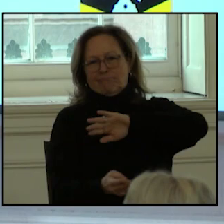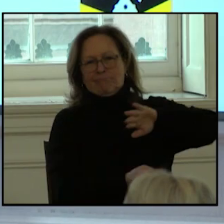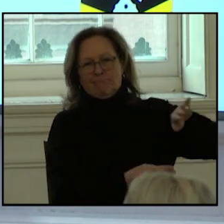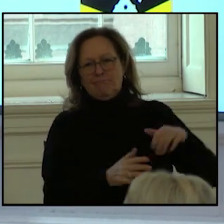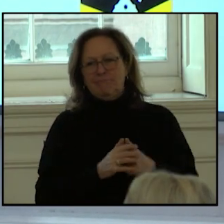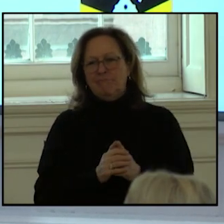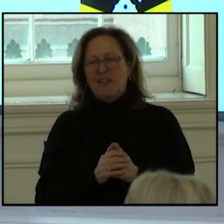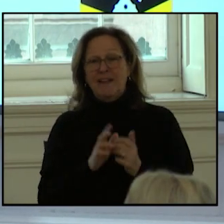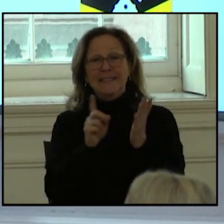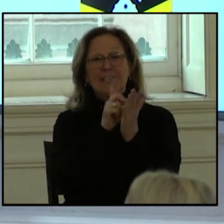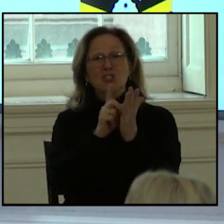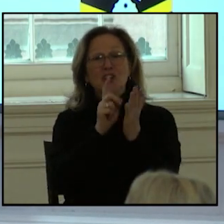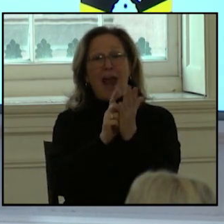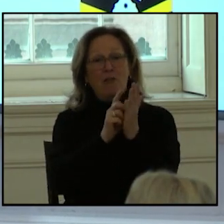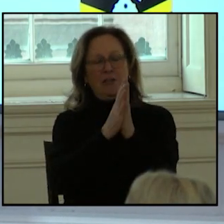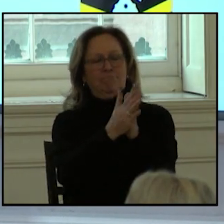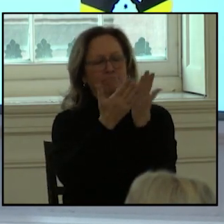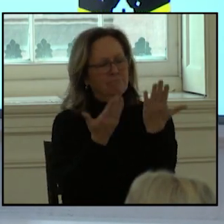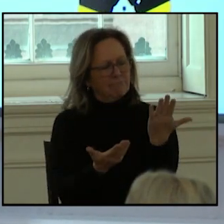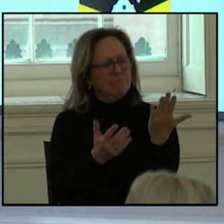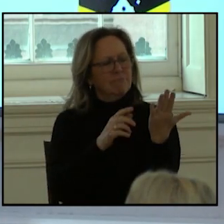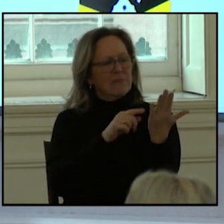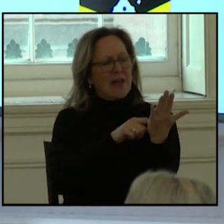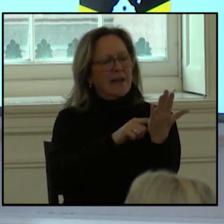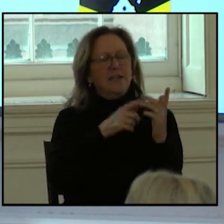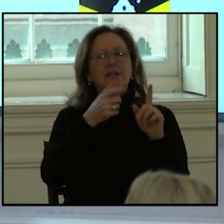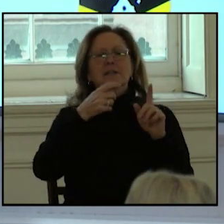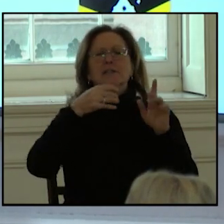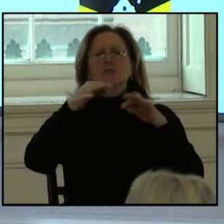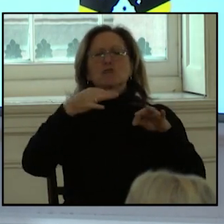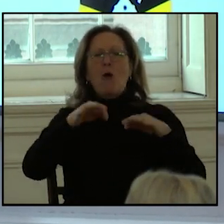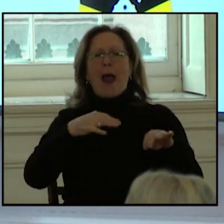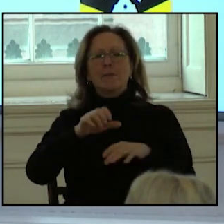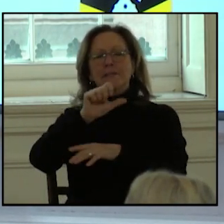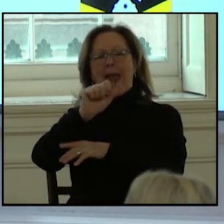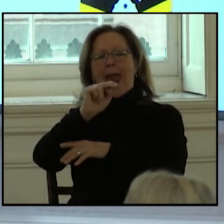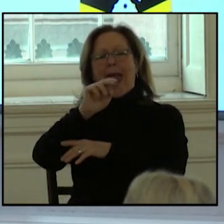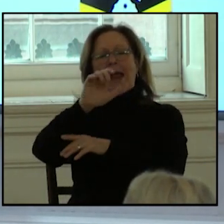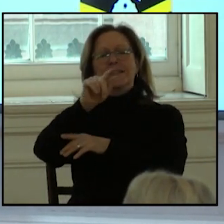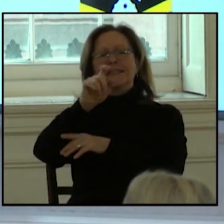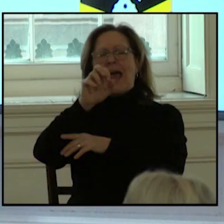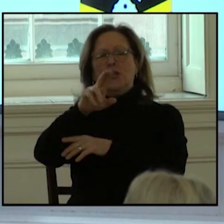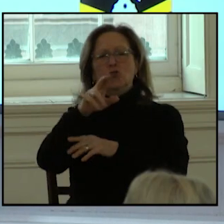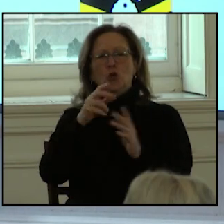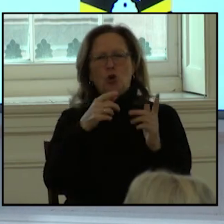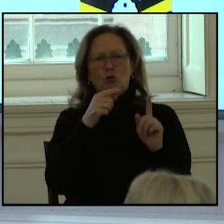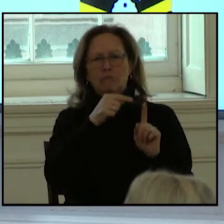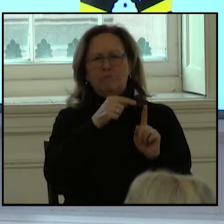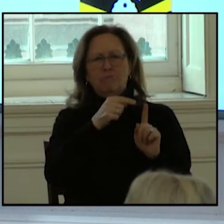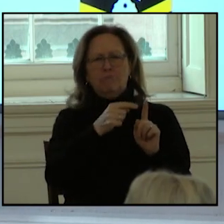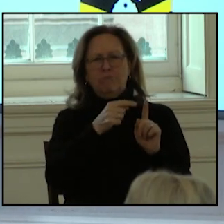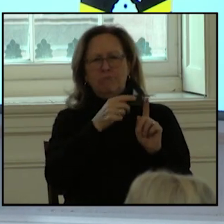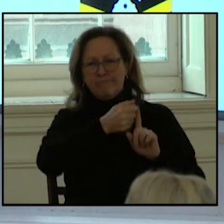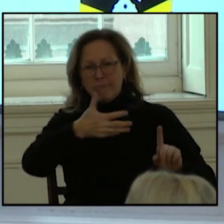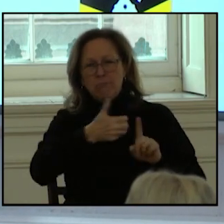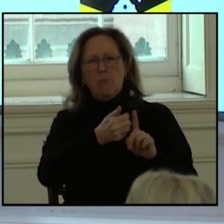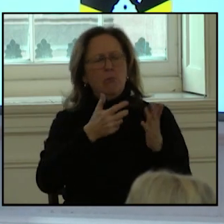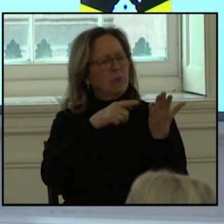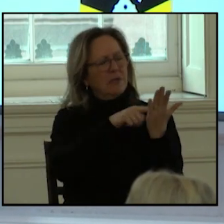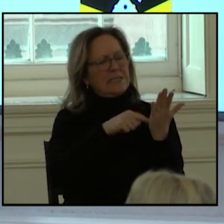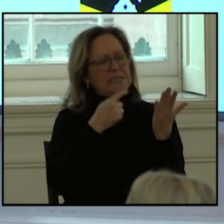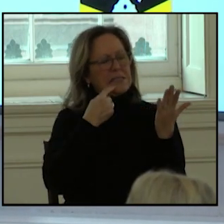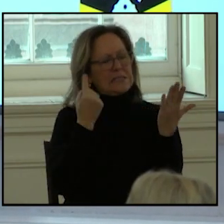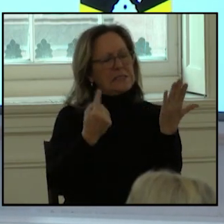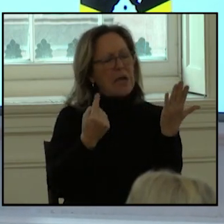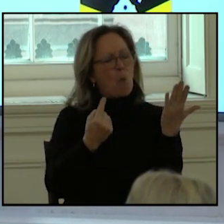Britannica Dictionary defines ancestor as a person who was someone's family